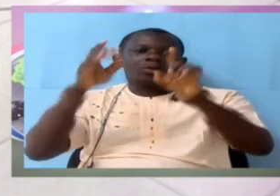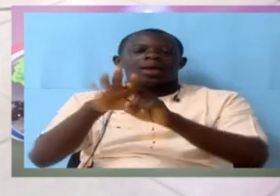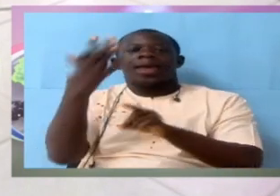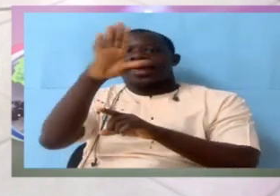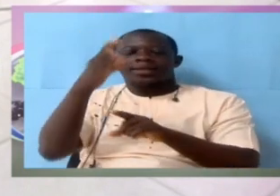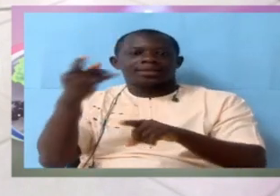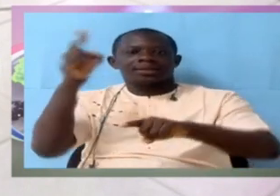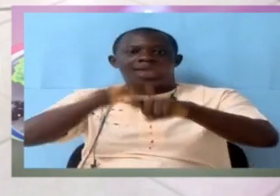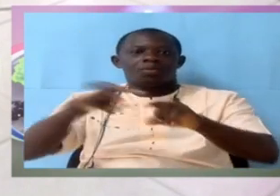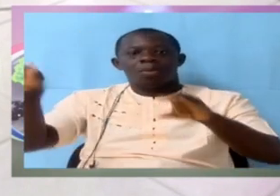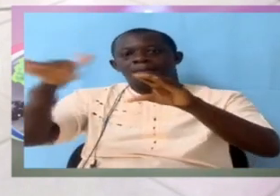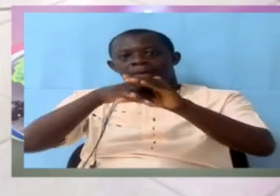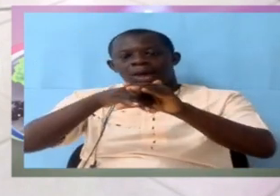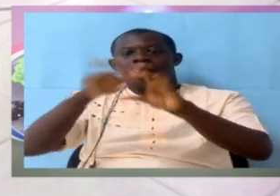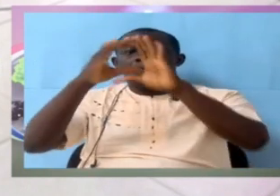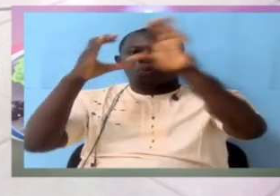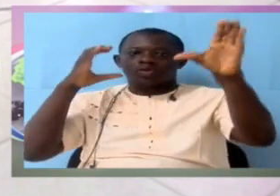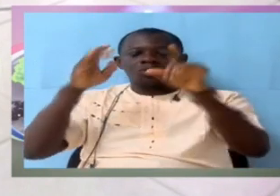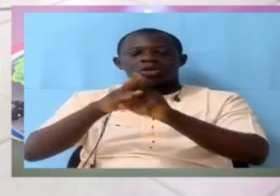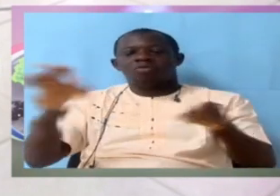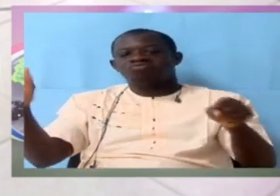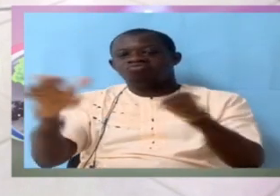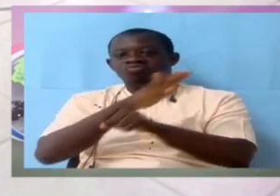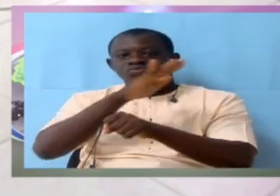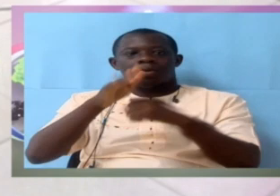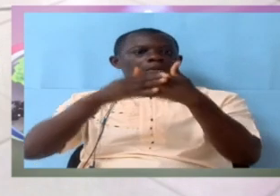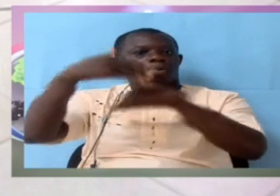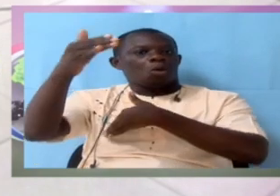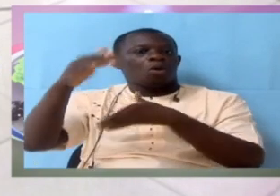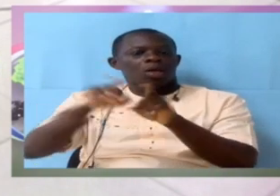whenever we join that bus, it becomes filled to